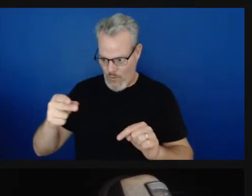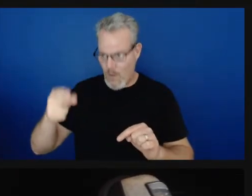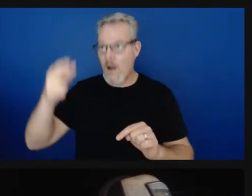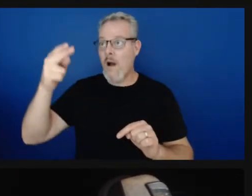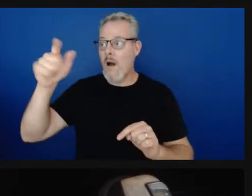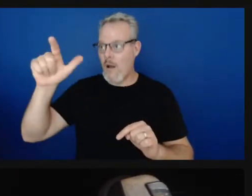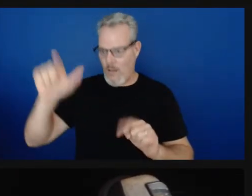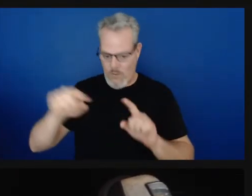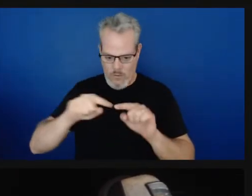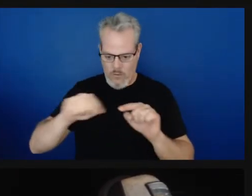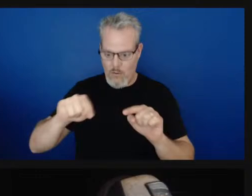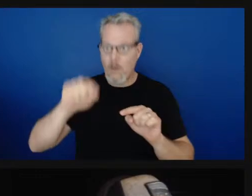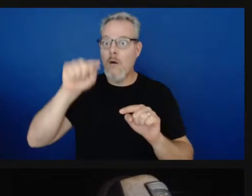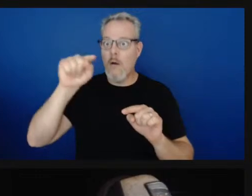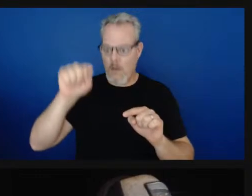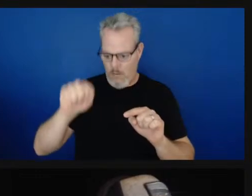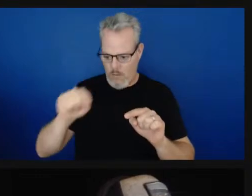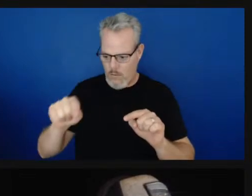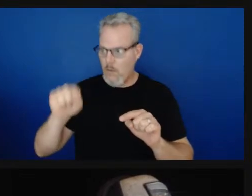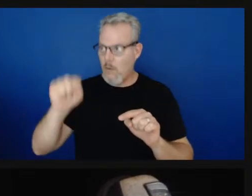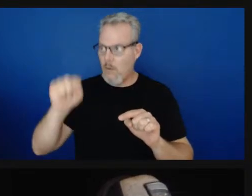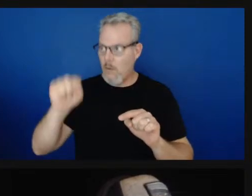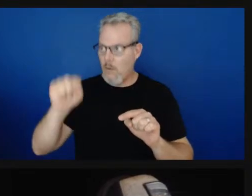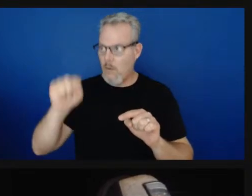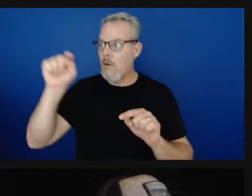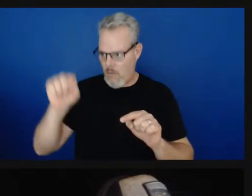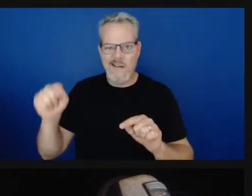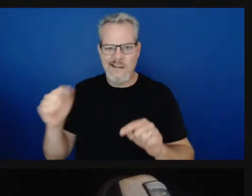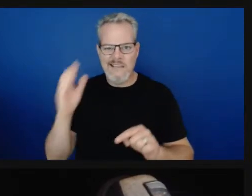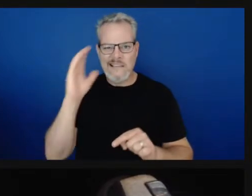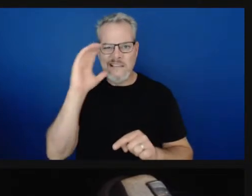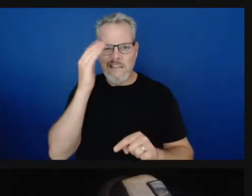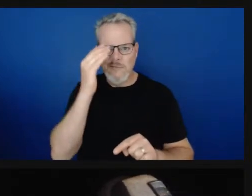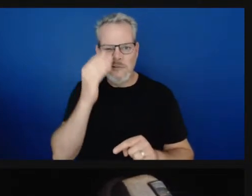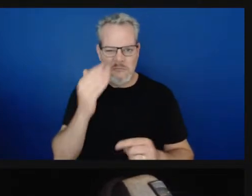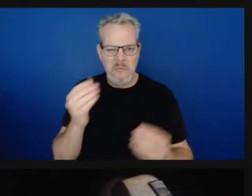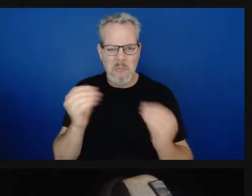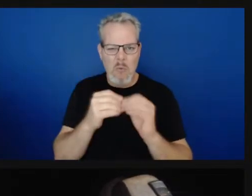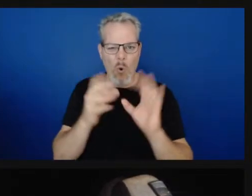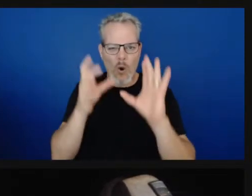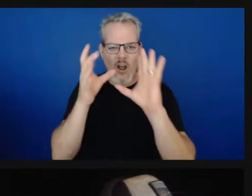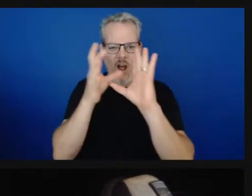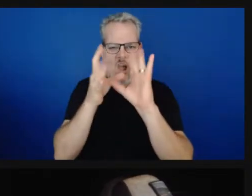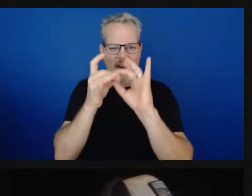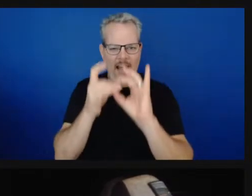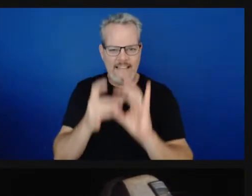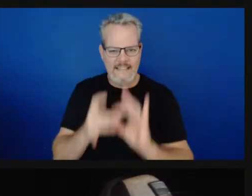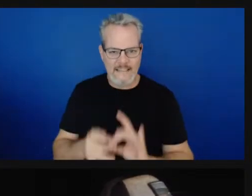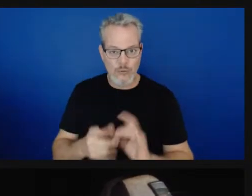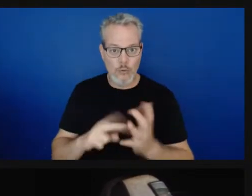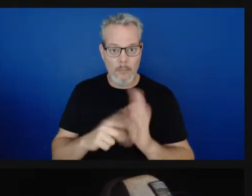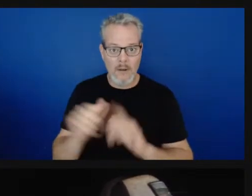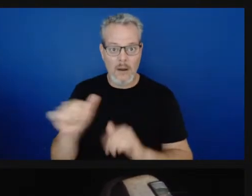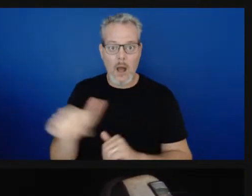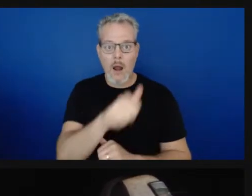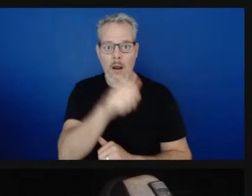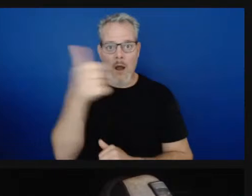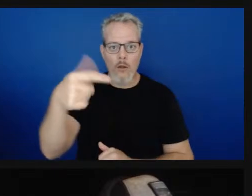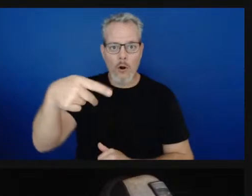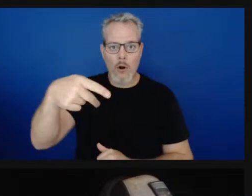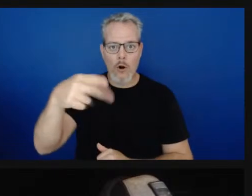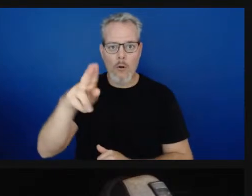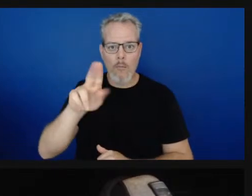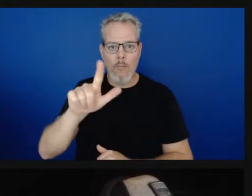It really seems to be a better connected system where magma is coming in, presumably another pulse is coming through, and as